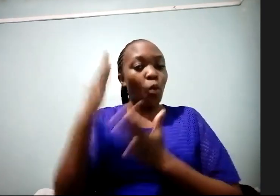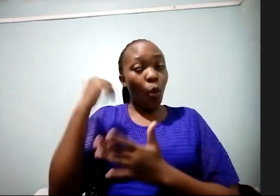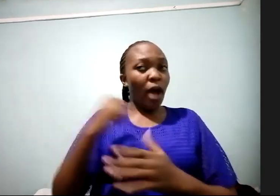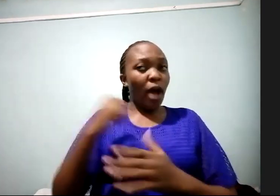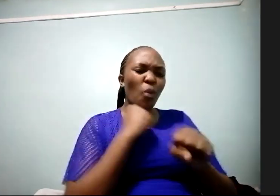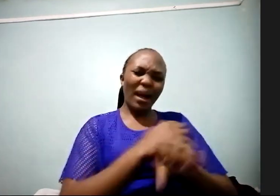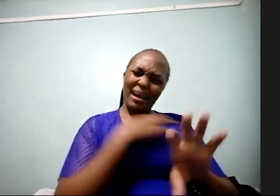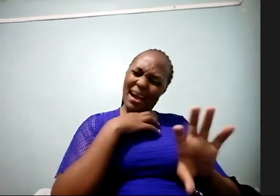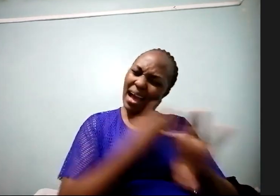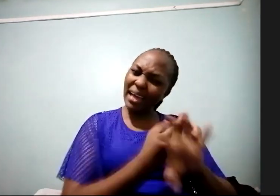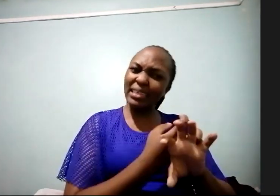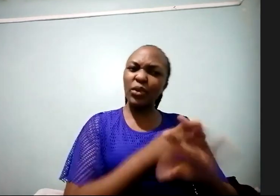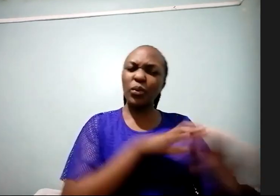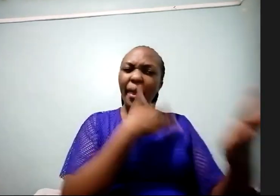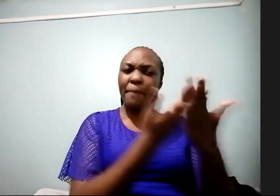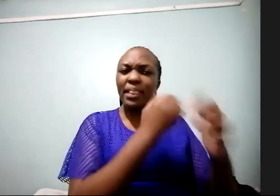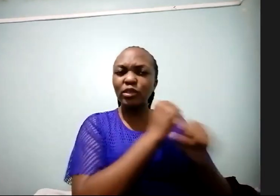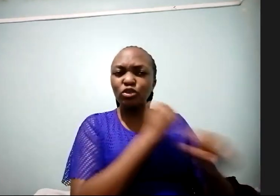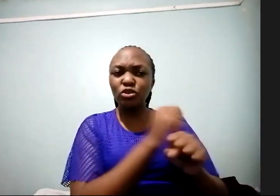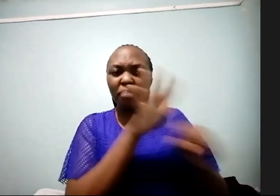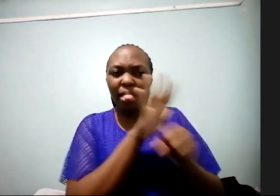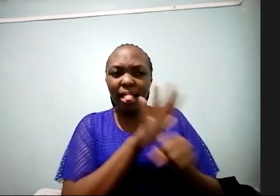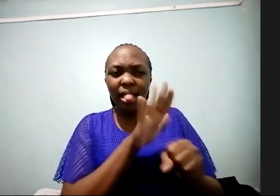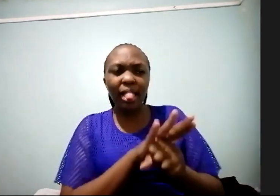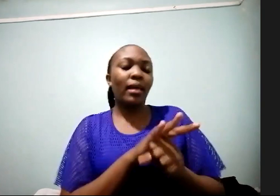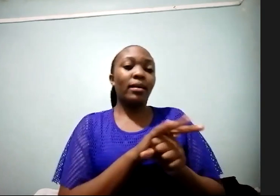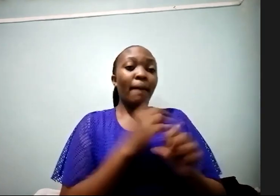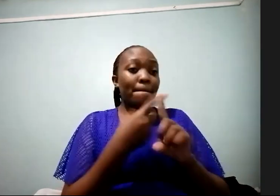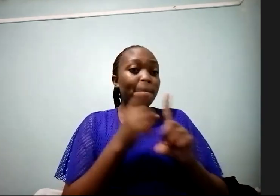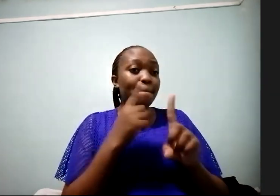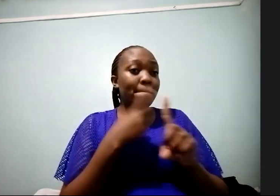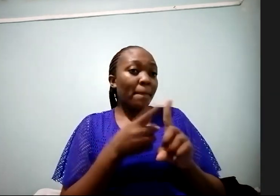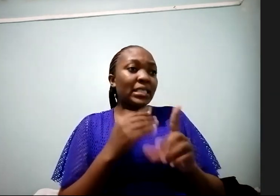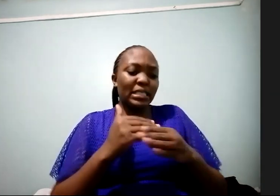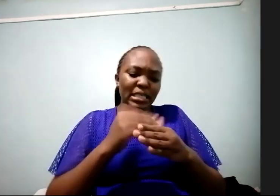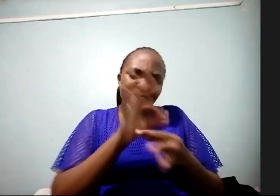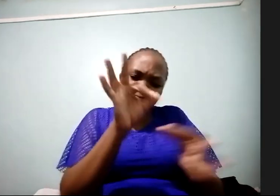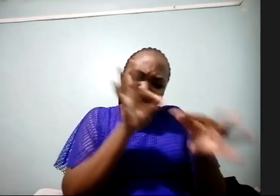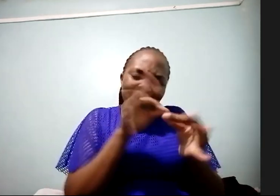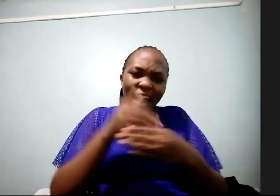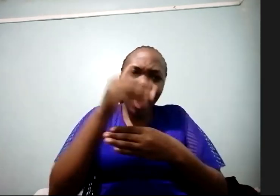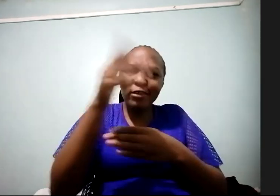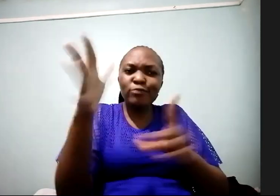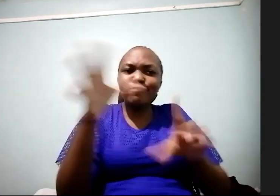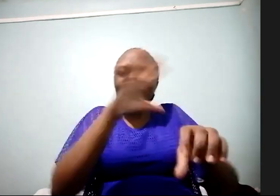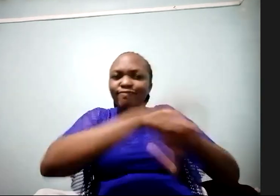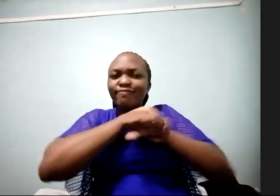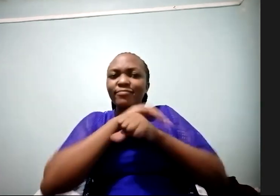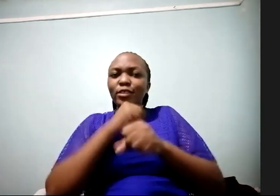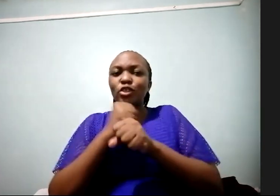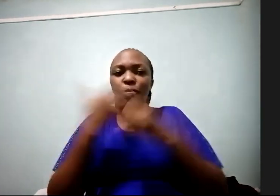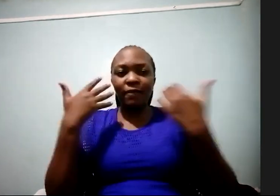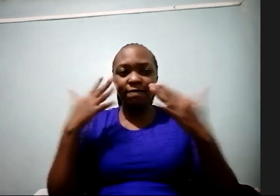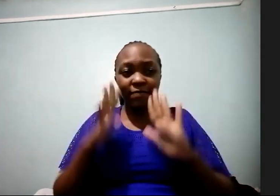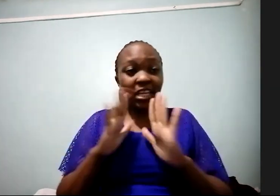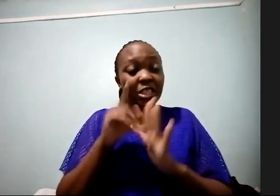we find them. Or we actually lose focus immediately we get the resources. Or we make a huge assumption that money will always be